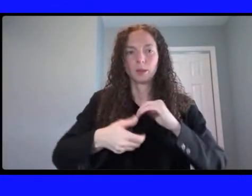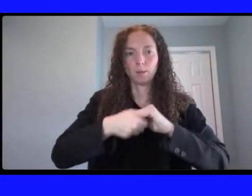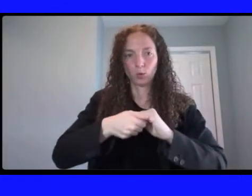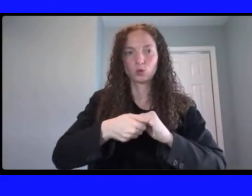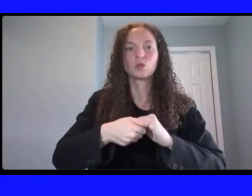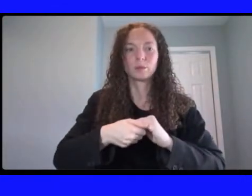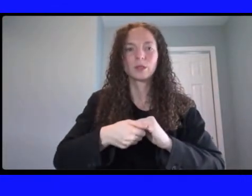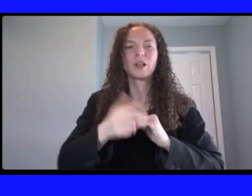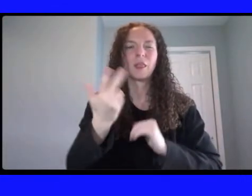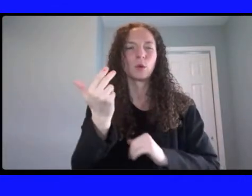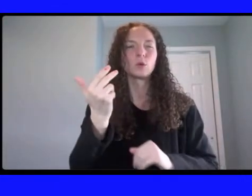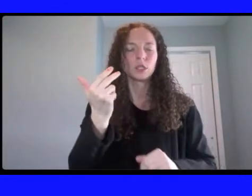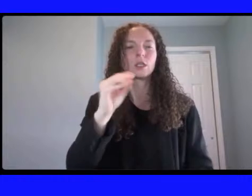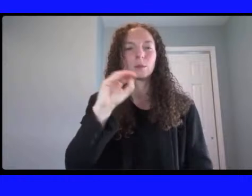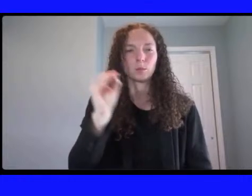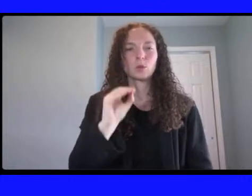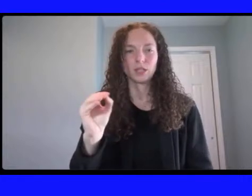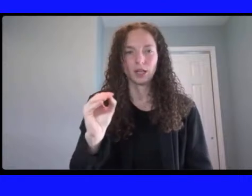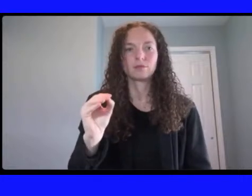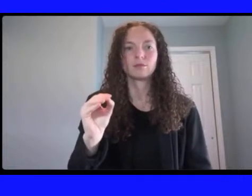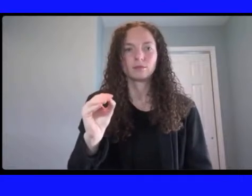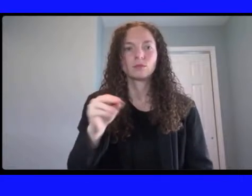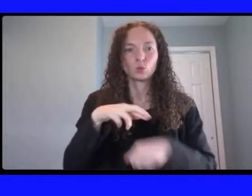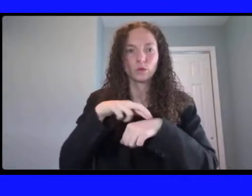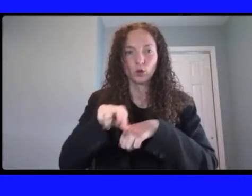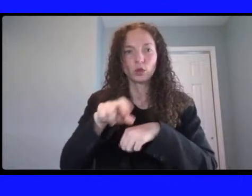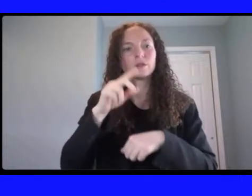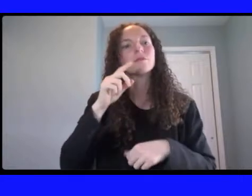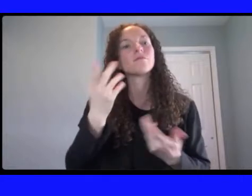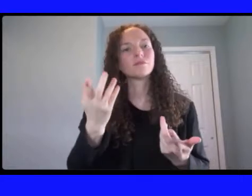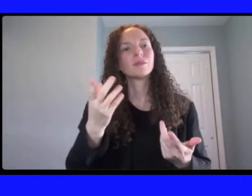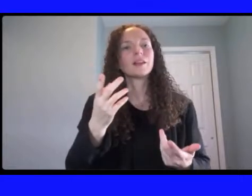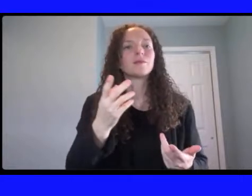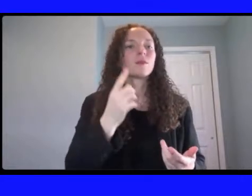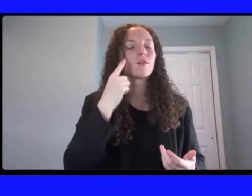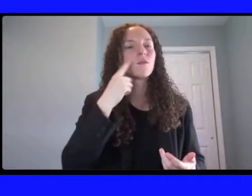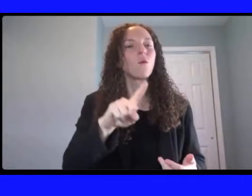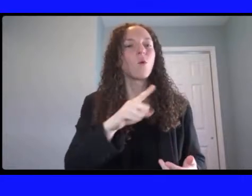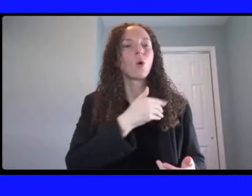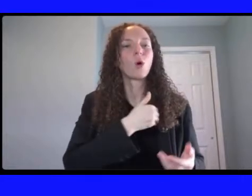we did. Next slide, please. Now we'll go to 321 Impact.